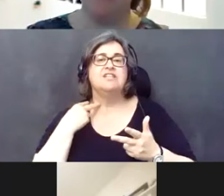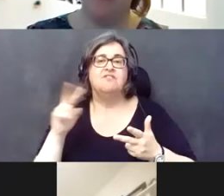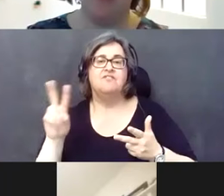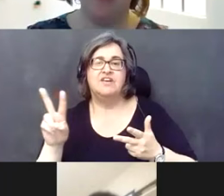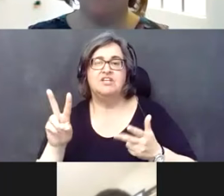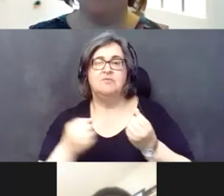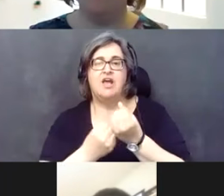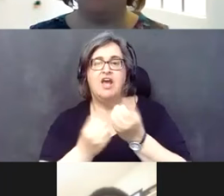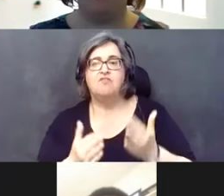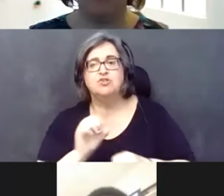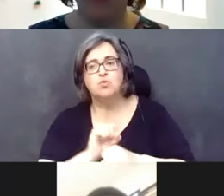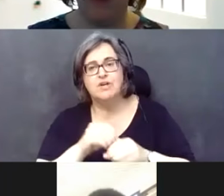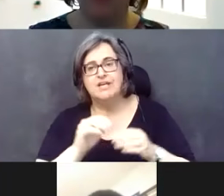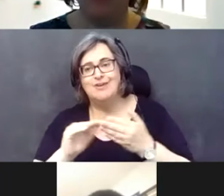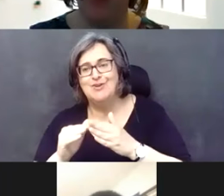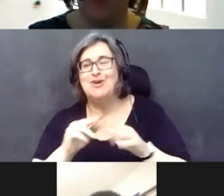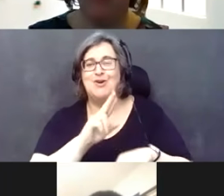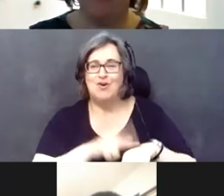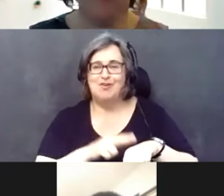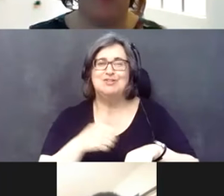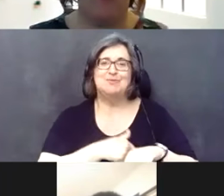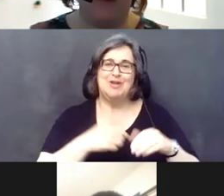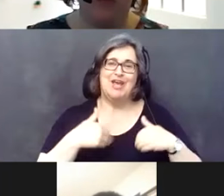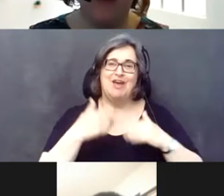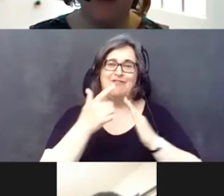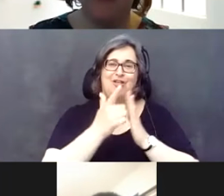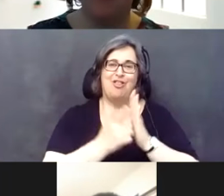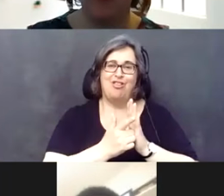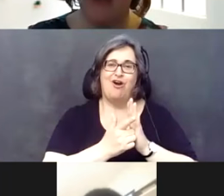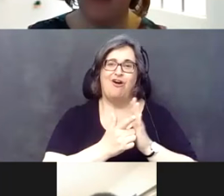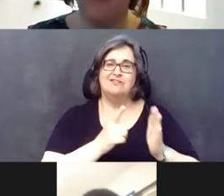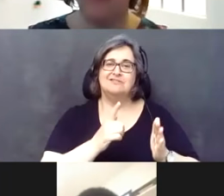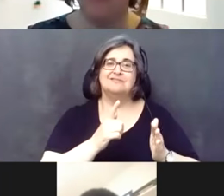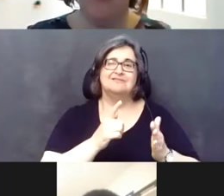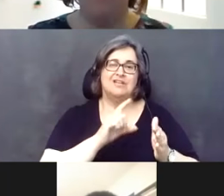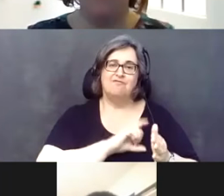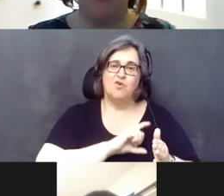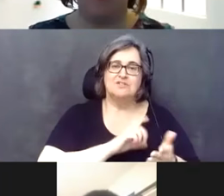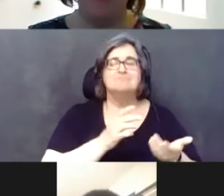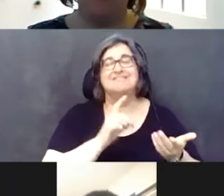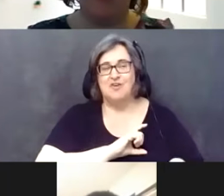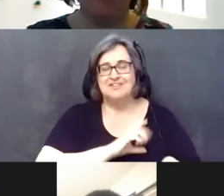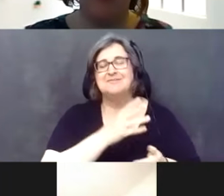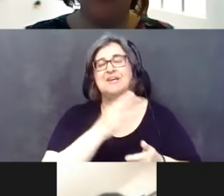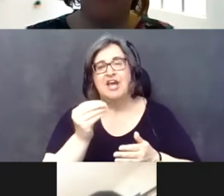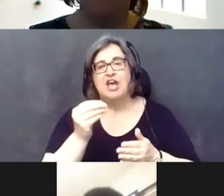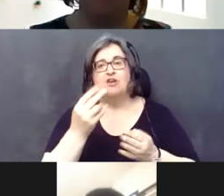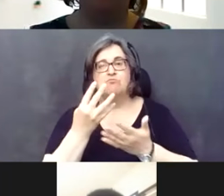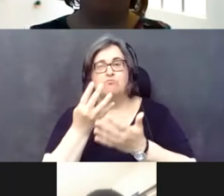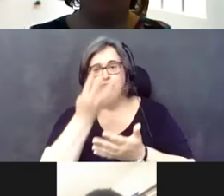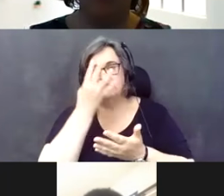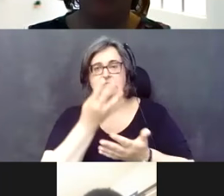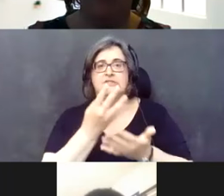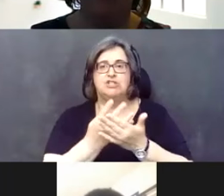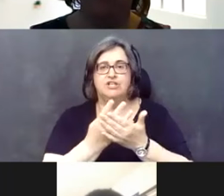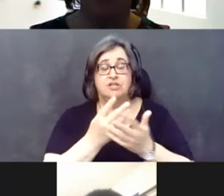in communities. And of course, we have law enforcement, but we also have prisons and jails. And, the people that work in these systems,